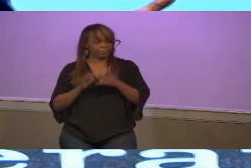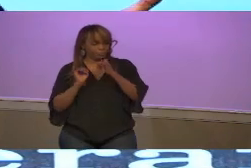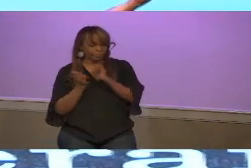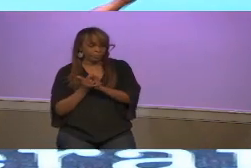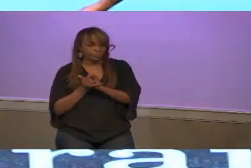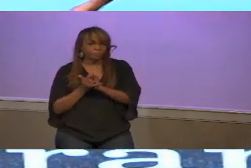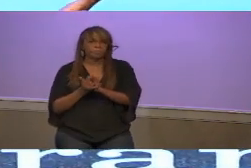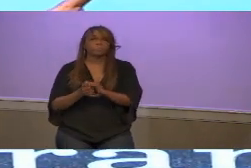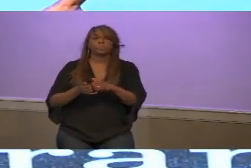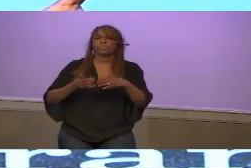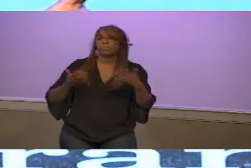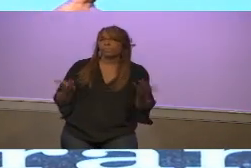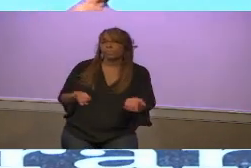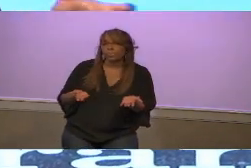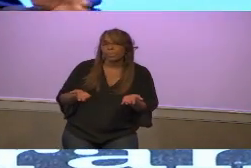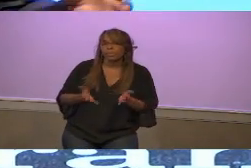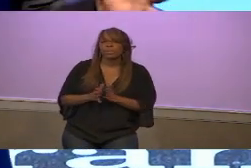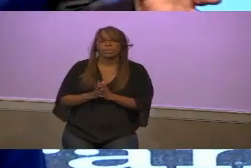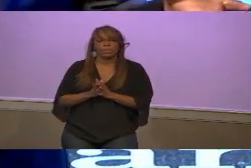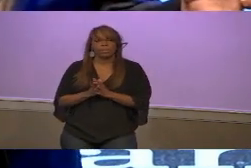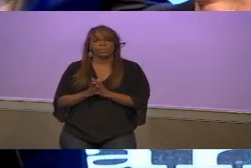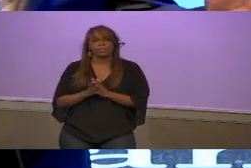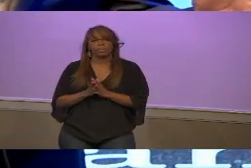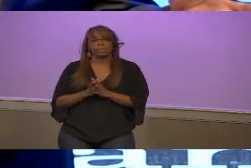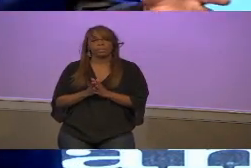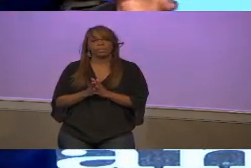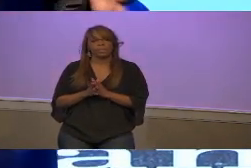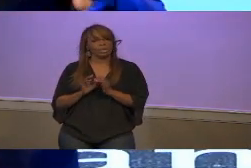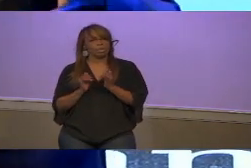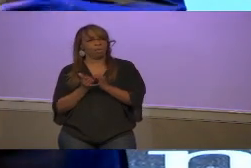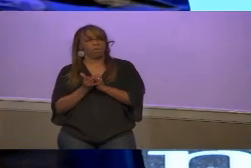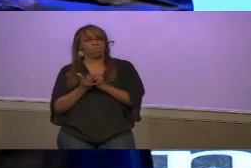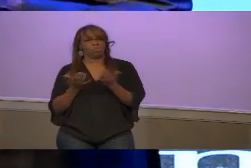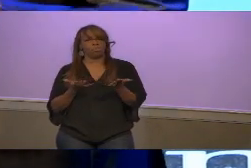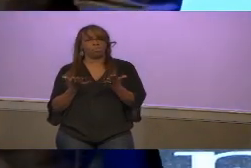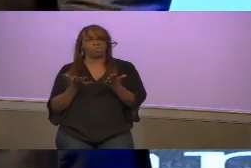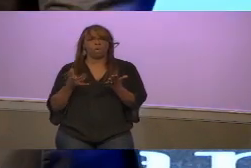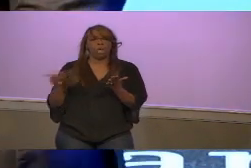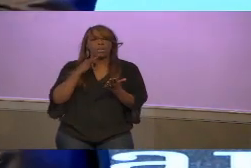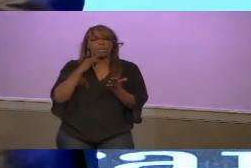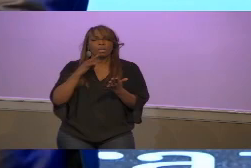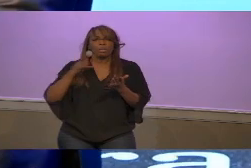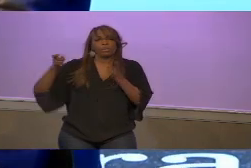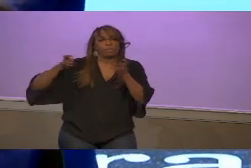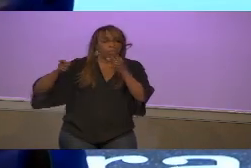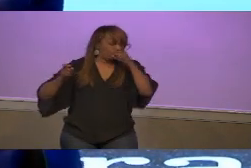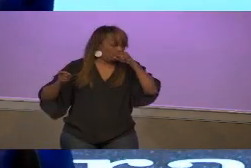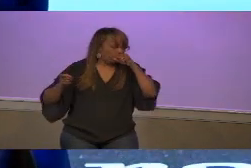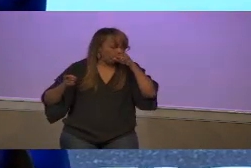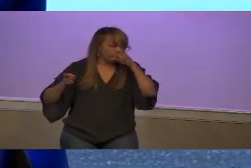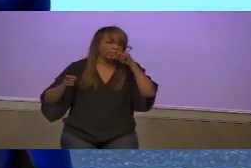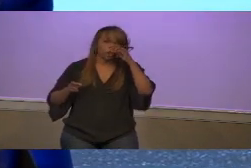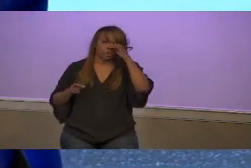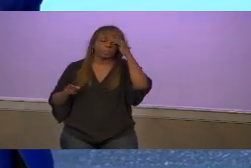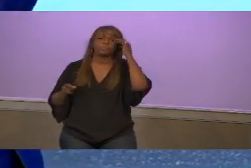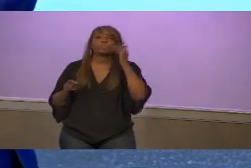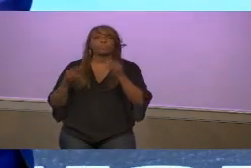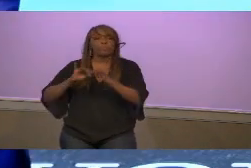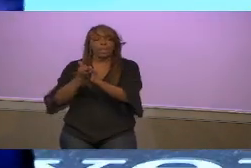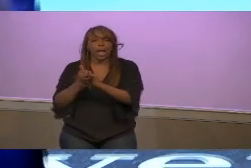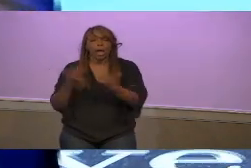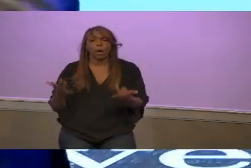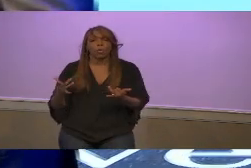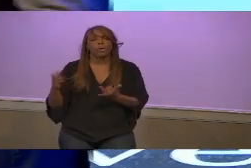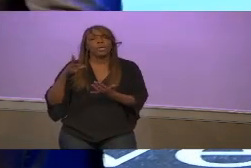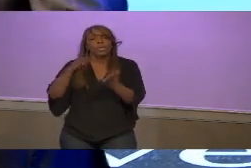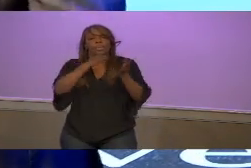there? Who maps out our course? Who charts our course and navigates our pathway? How do we get there? David